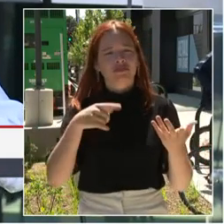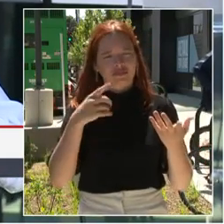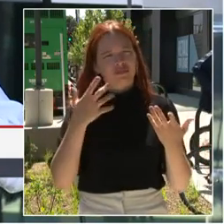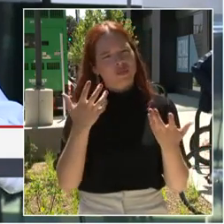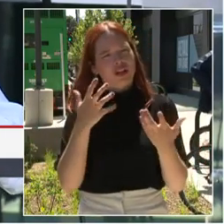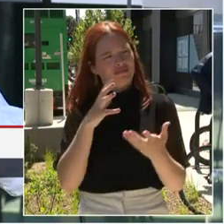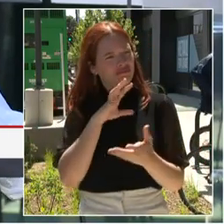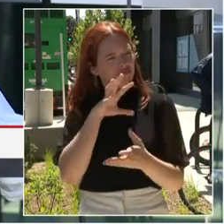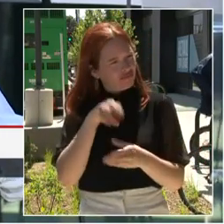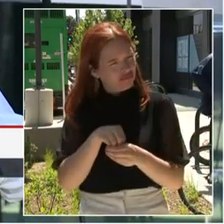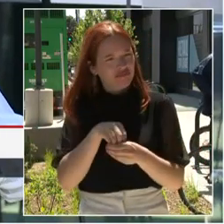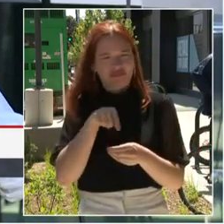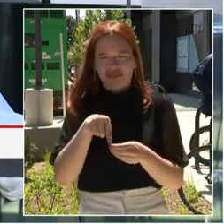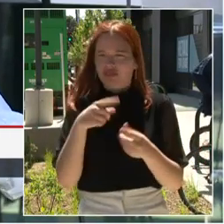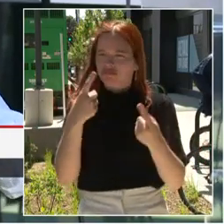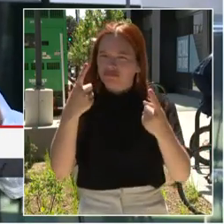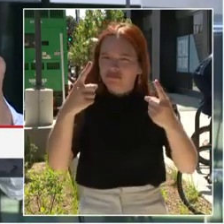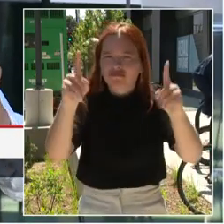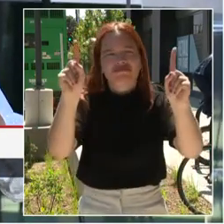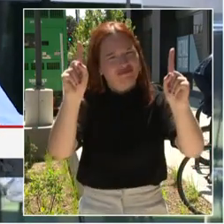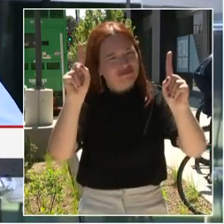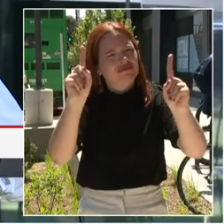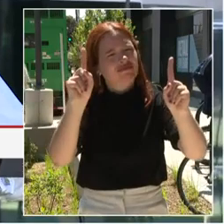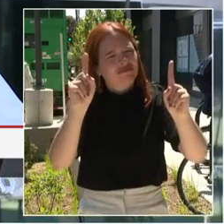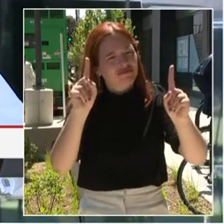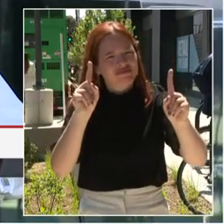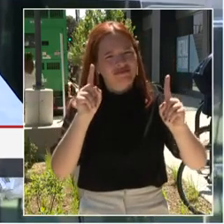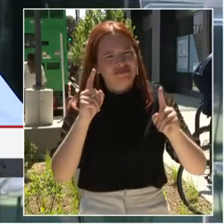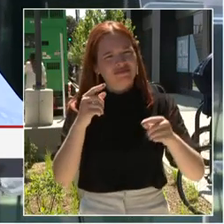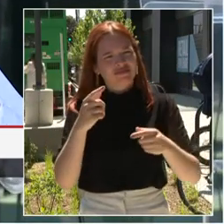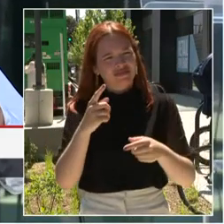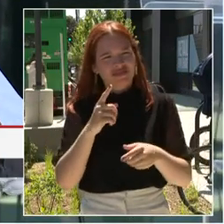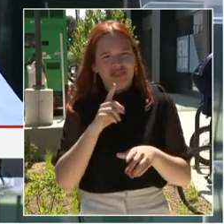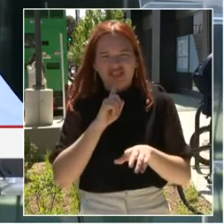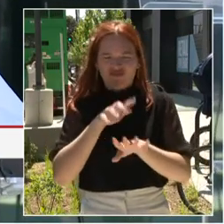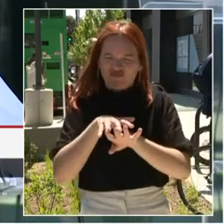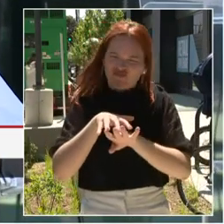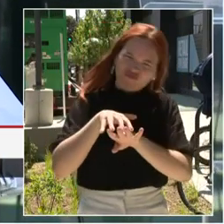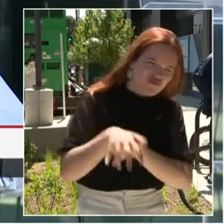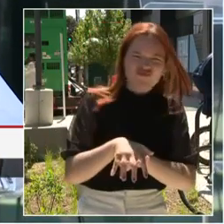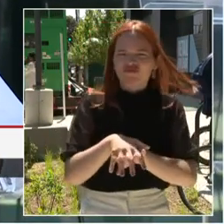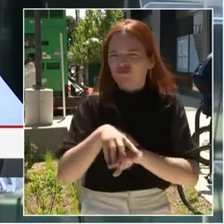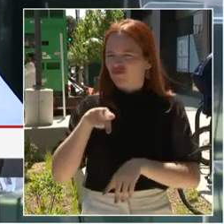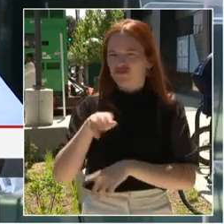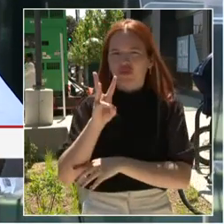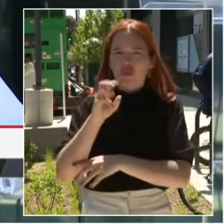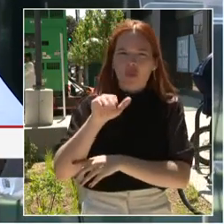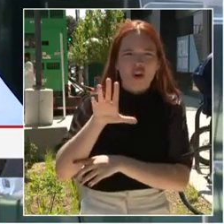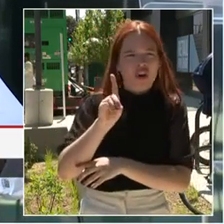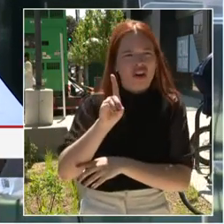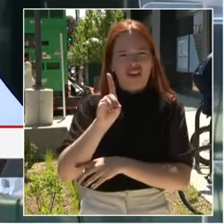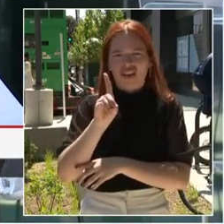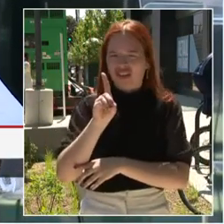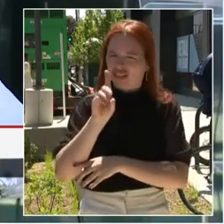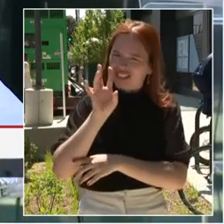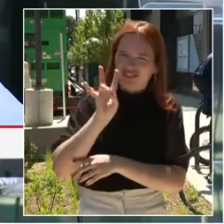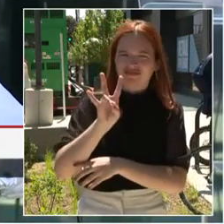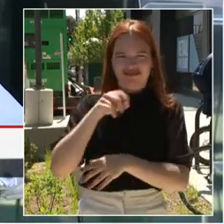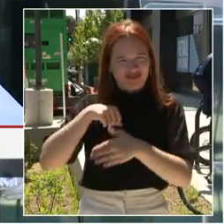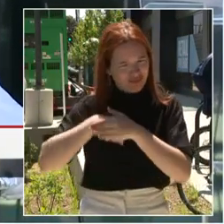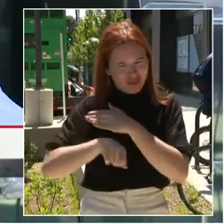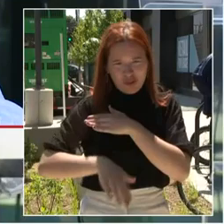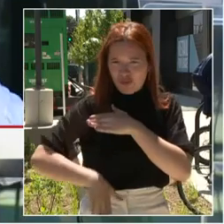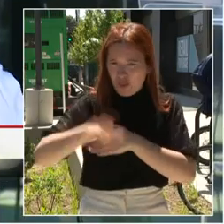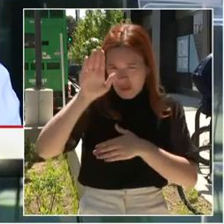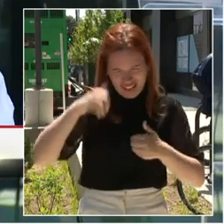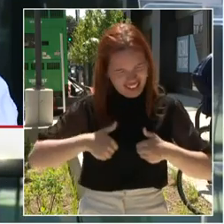I've been part of Ward 7 my entire life, and I'm glad to be here to be a part of this now.